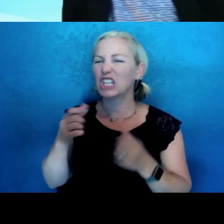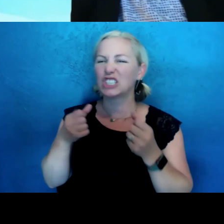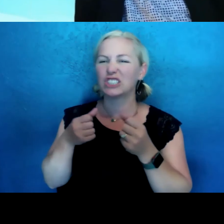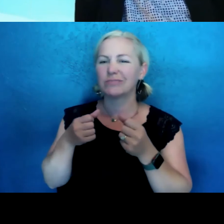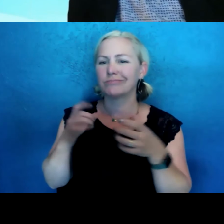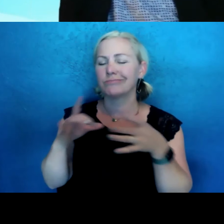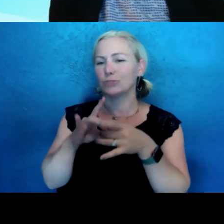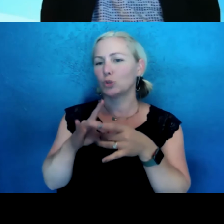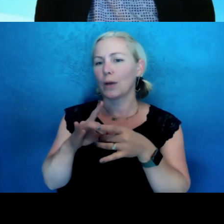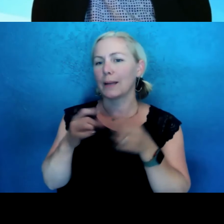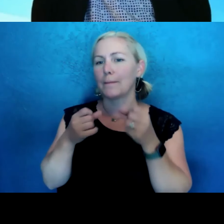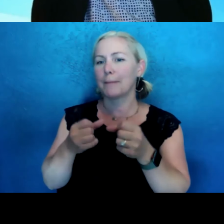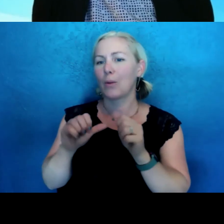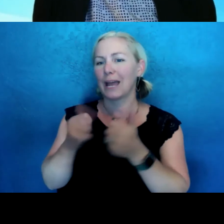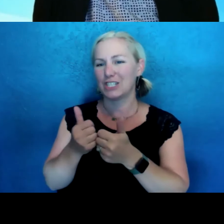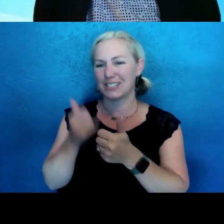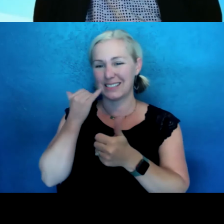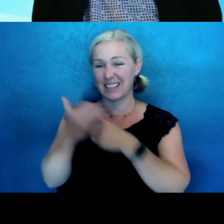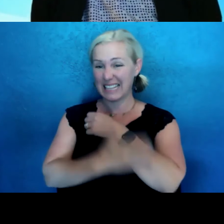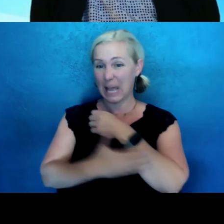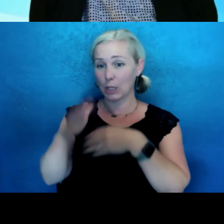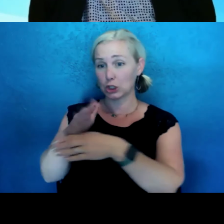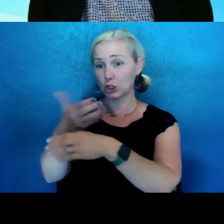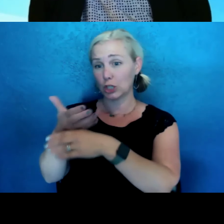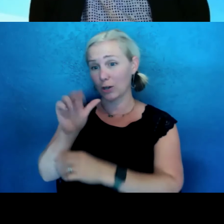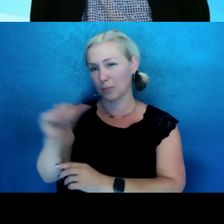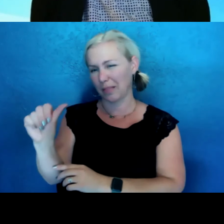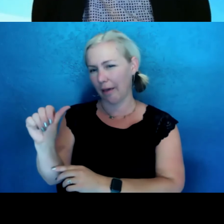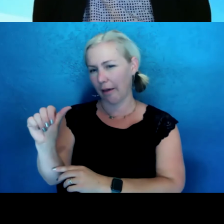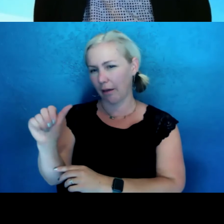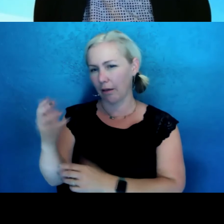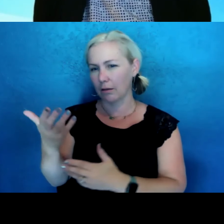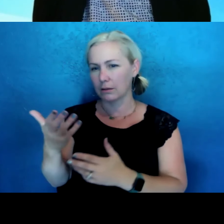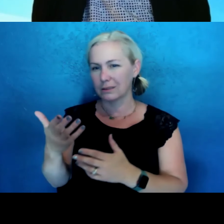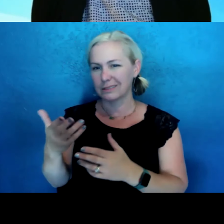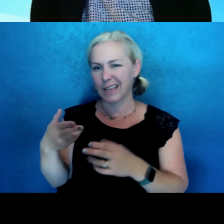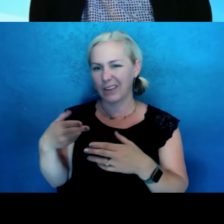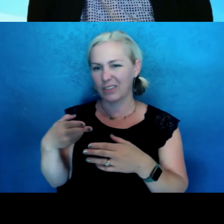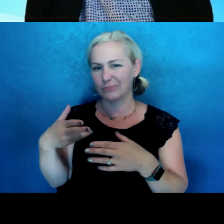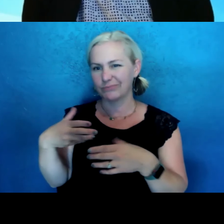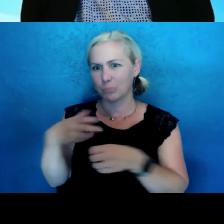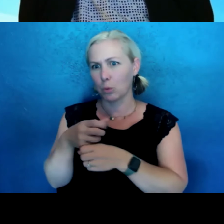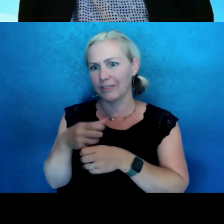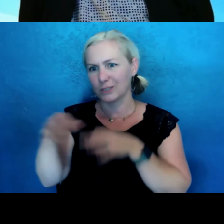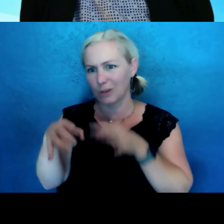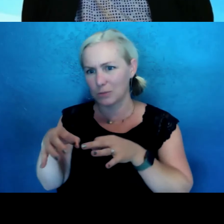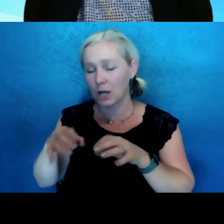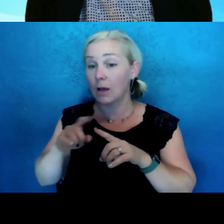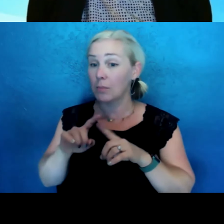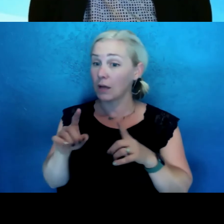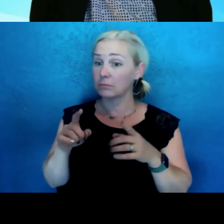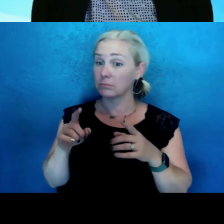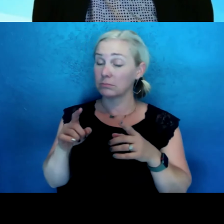couple counties share a AAA. It's probably a too short description of that. And that's one of the questions we have of, is that